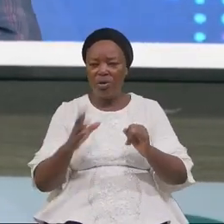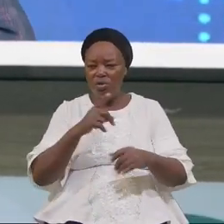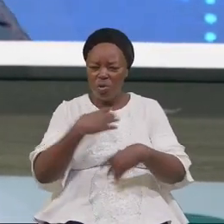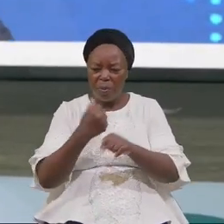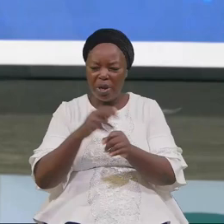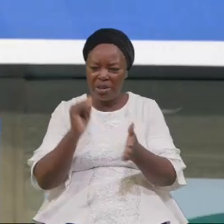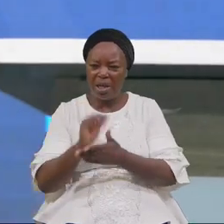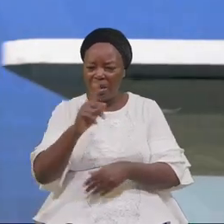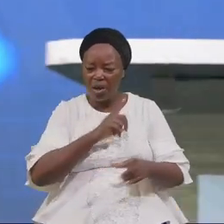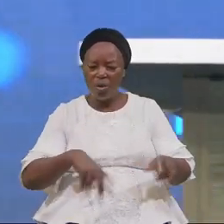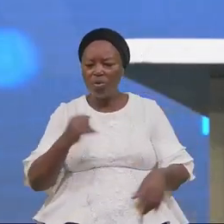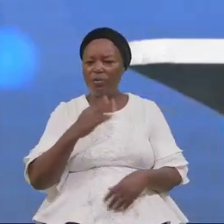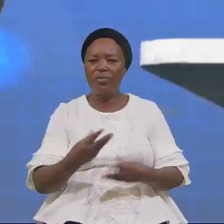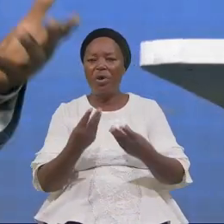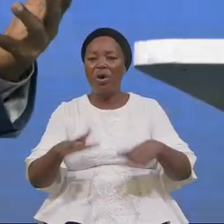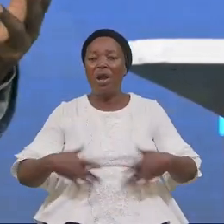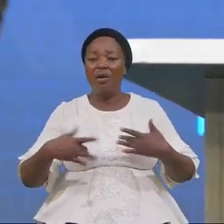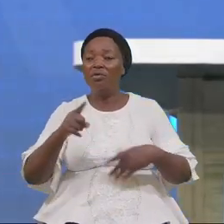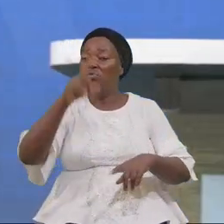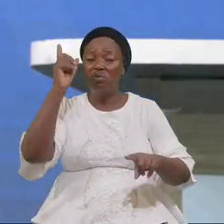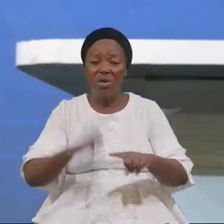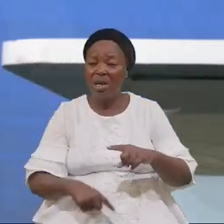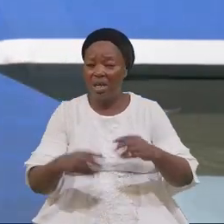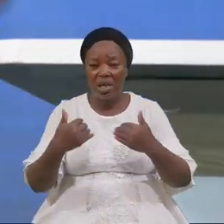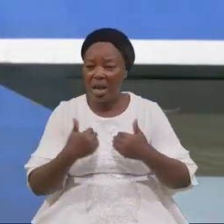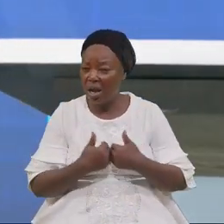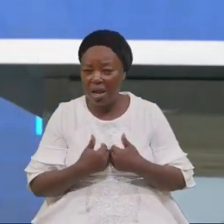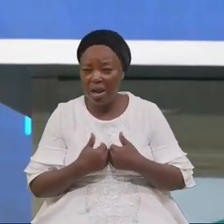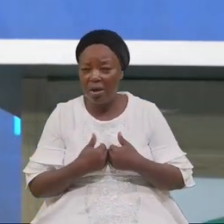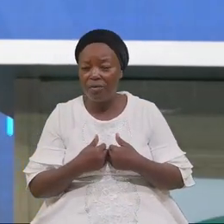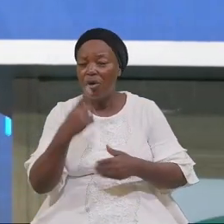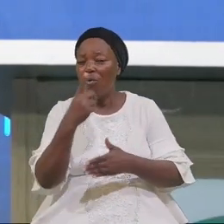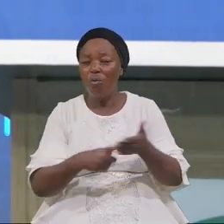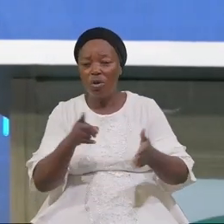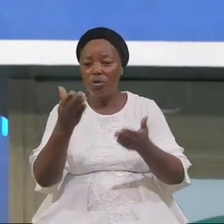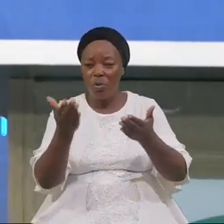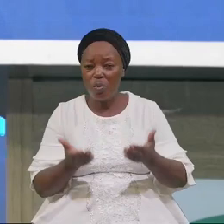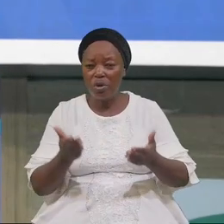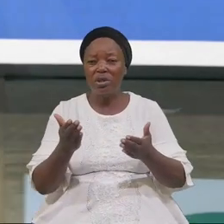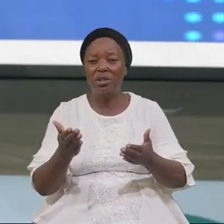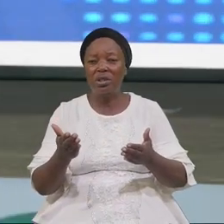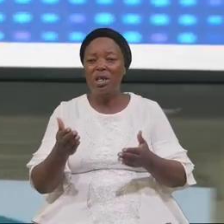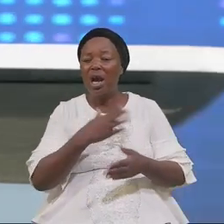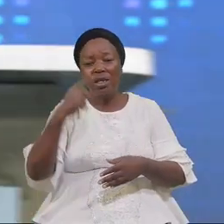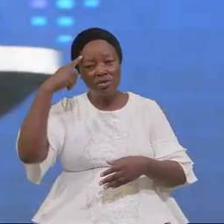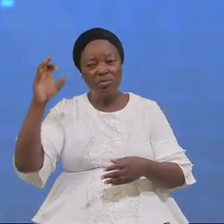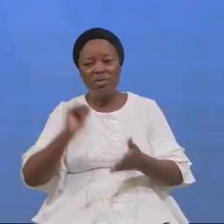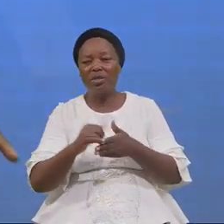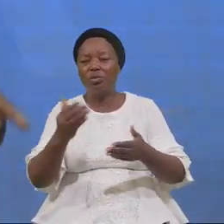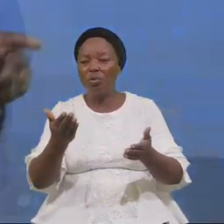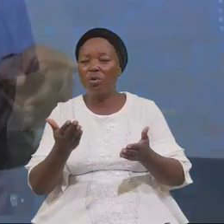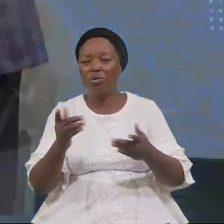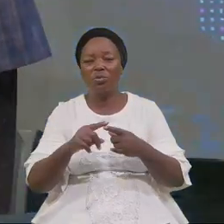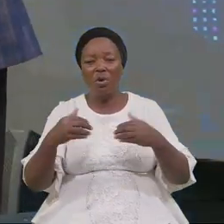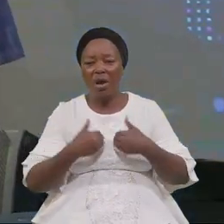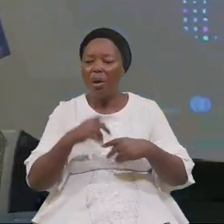your life, you cannot have what you want and dream of you are going to have. But when